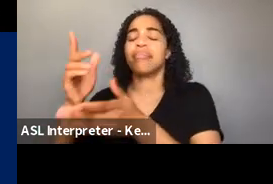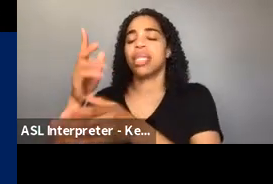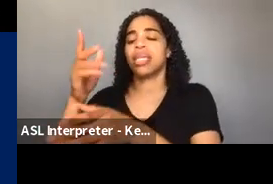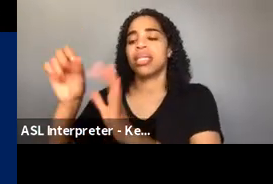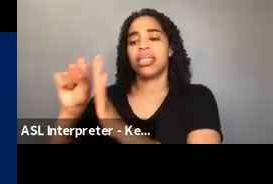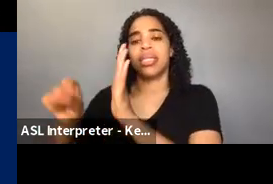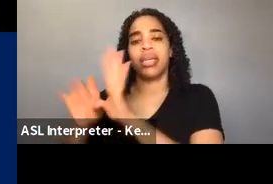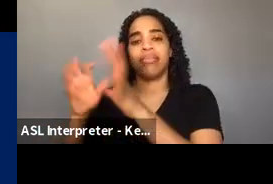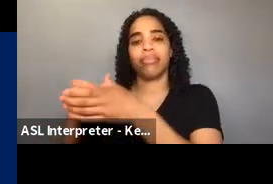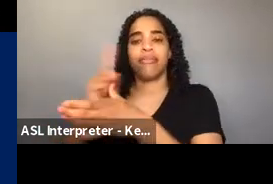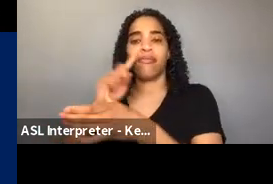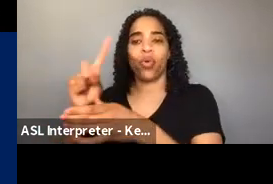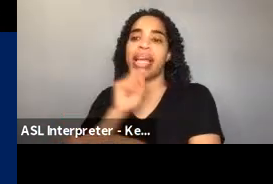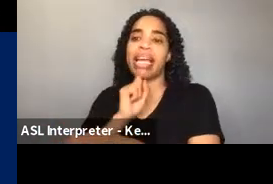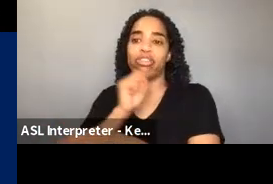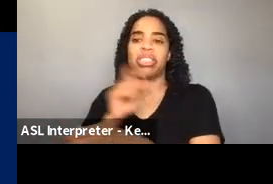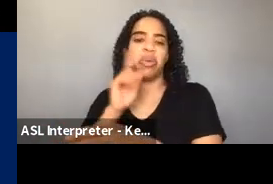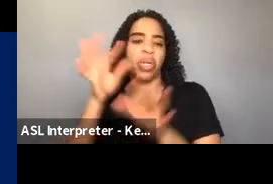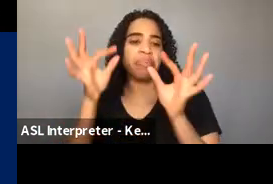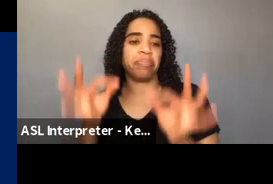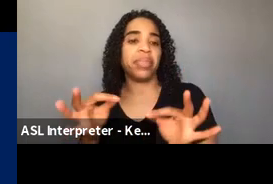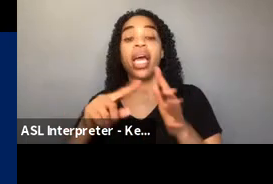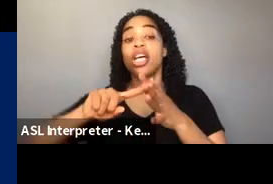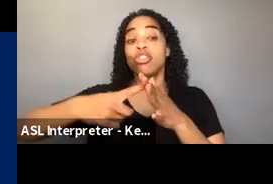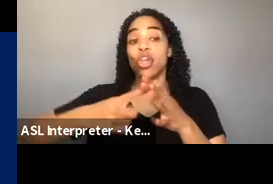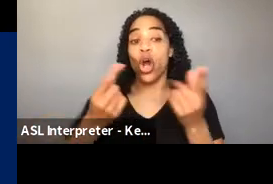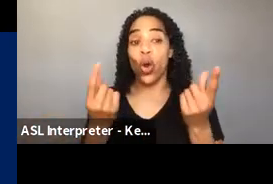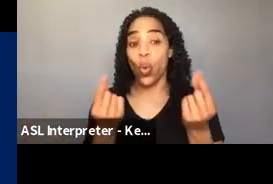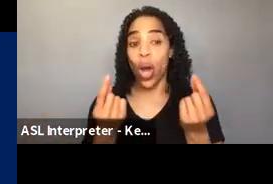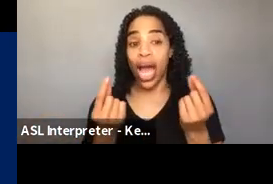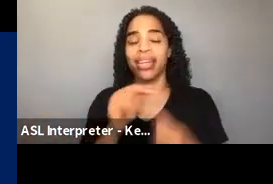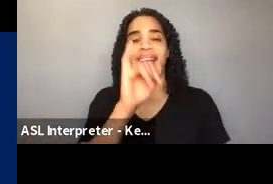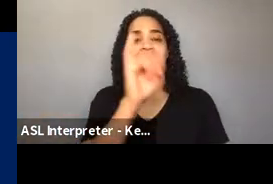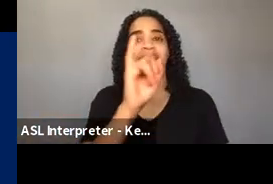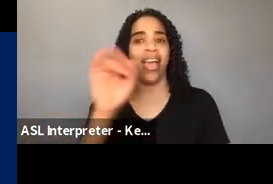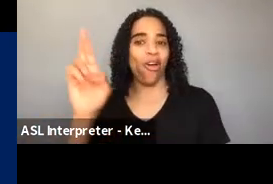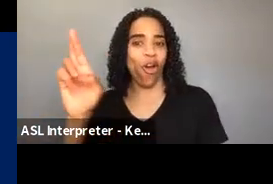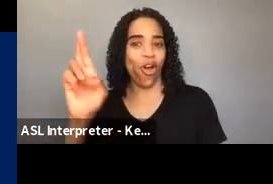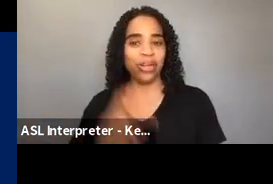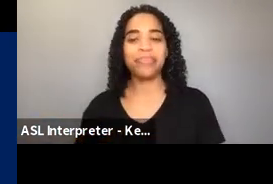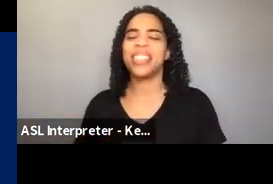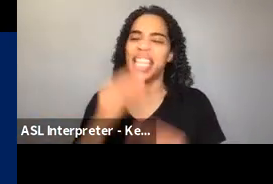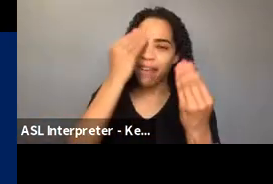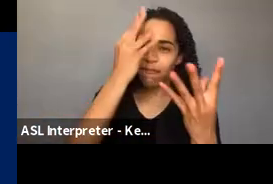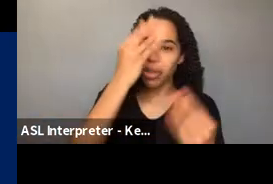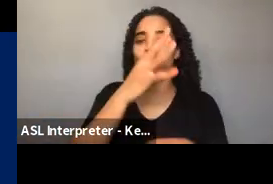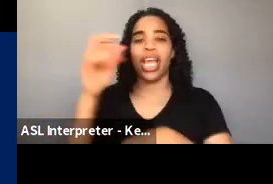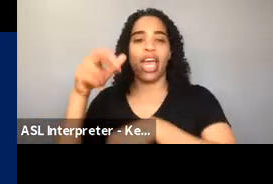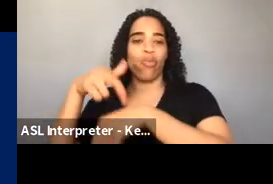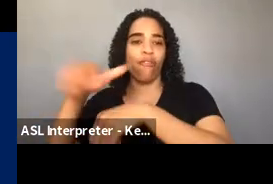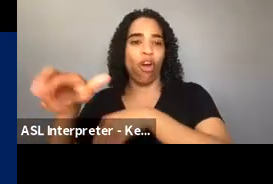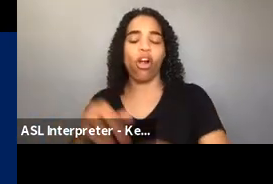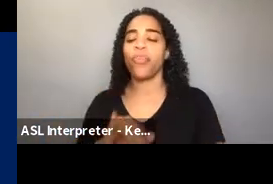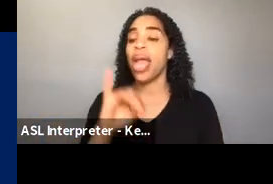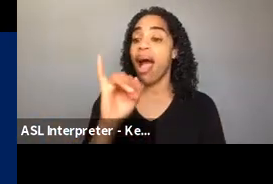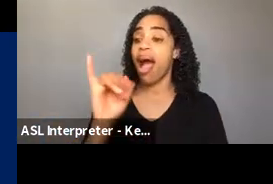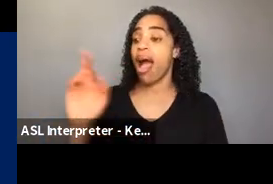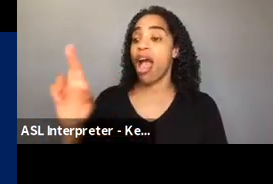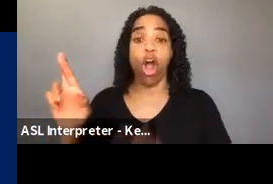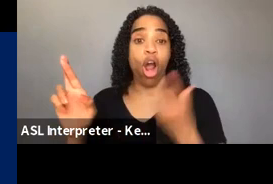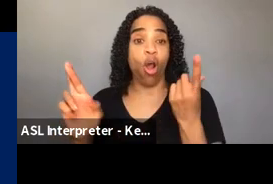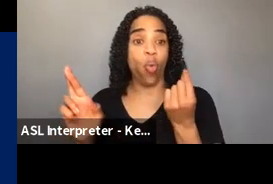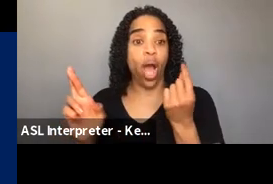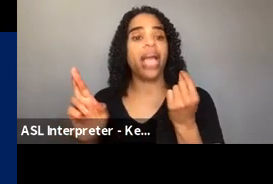with information and referral, or better known as INR. The purpose of INR is to